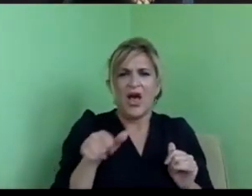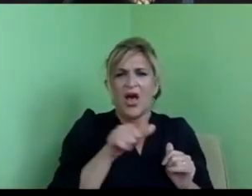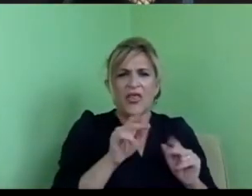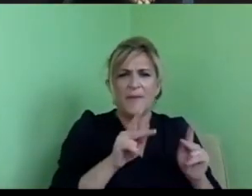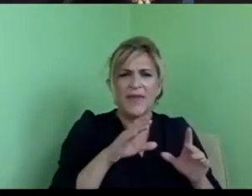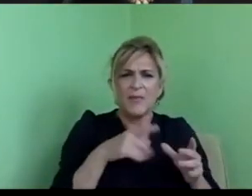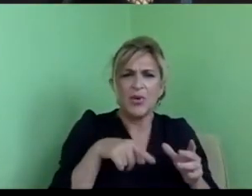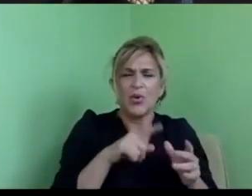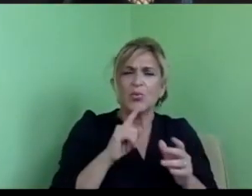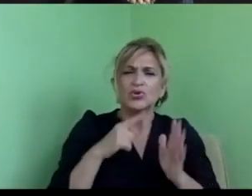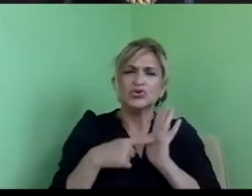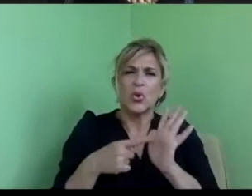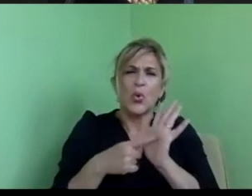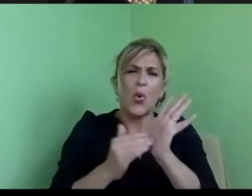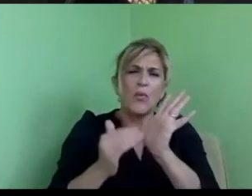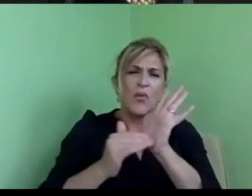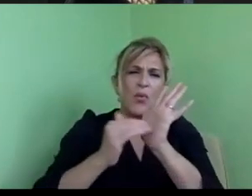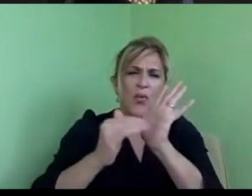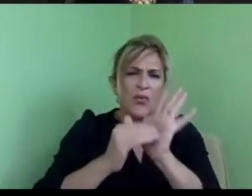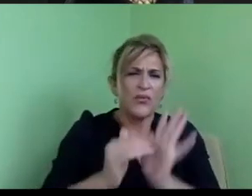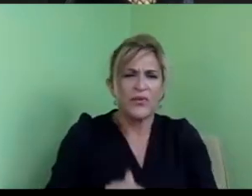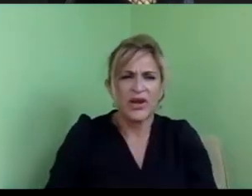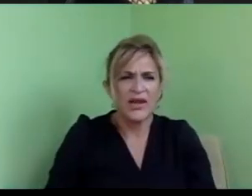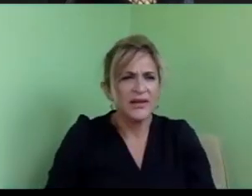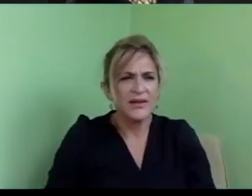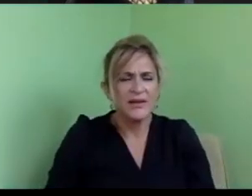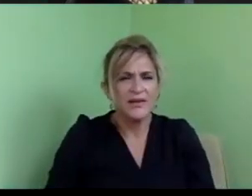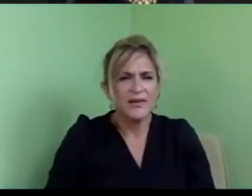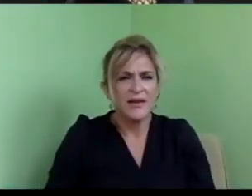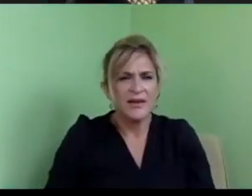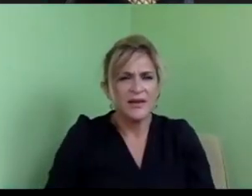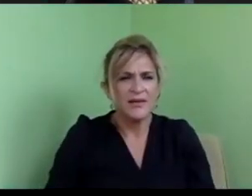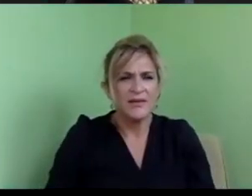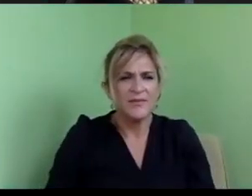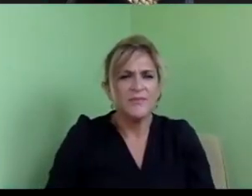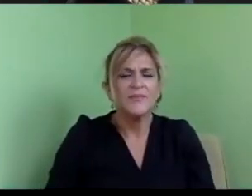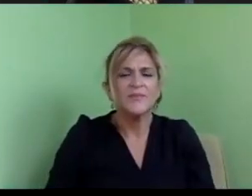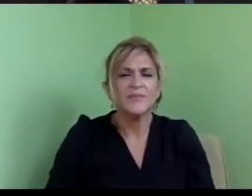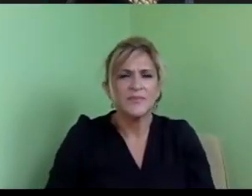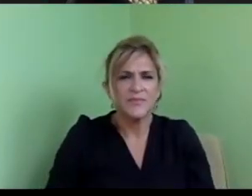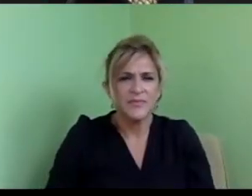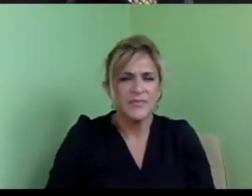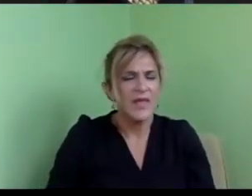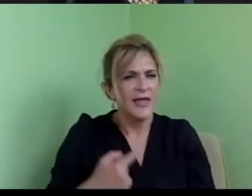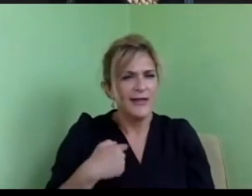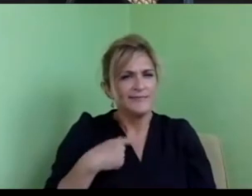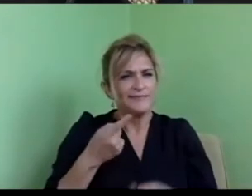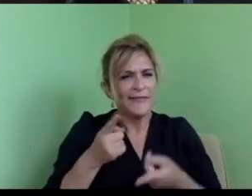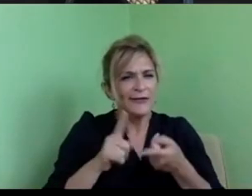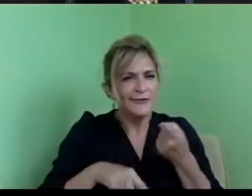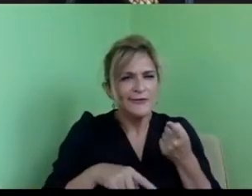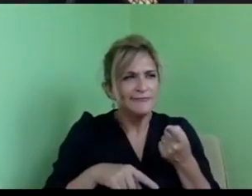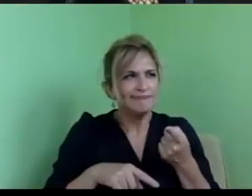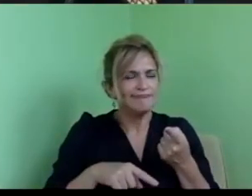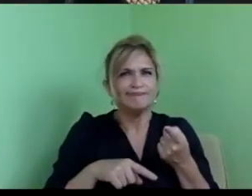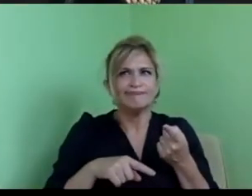over and over and over and over again you know and like and i can't i couldn't get over it you know what i mean